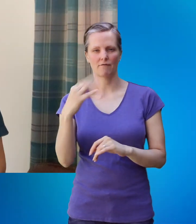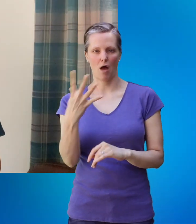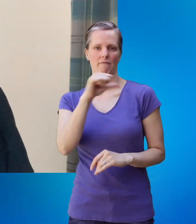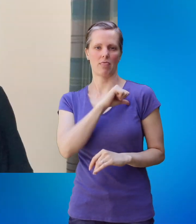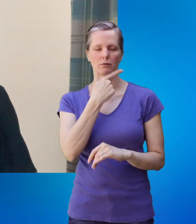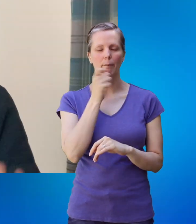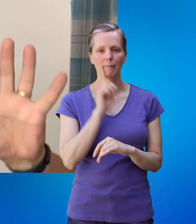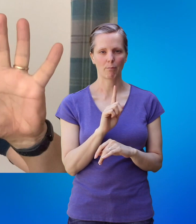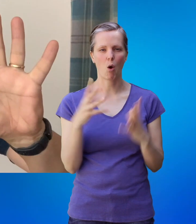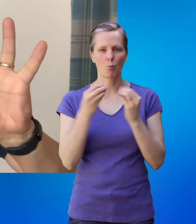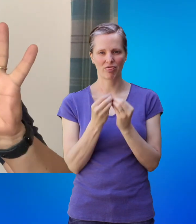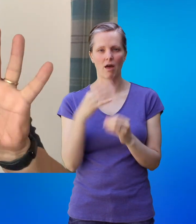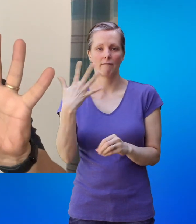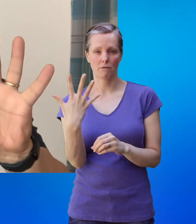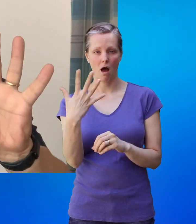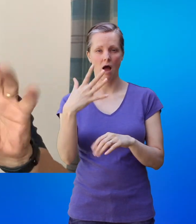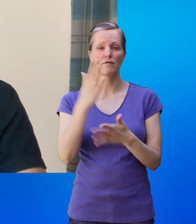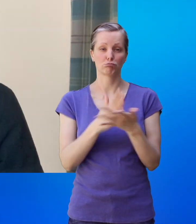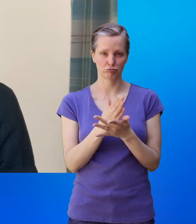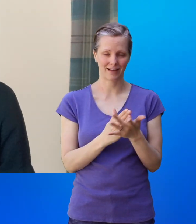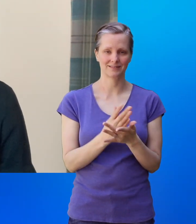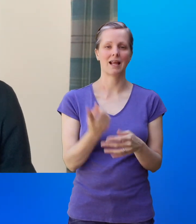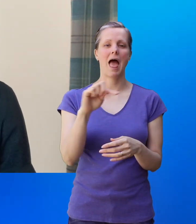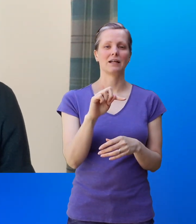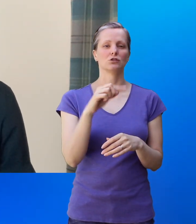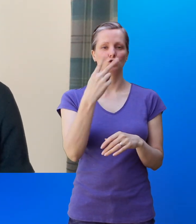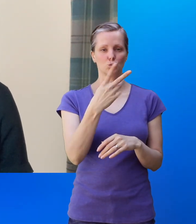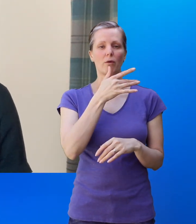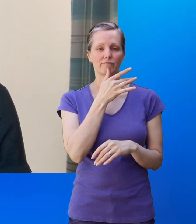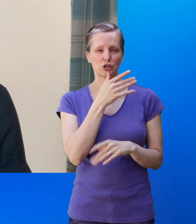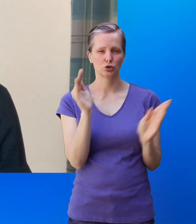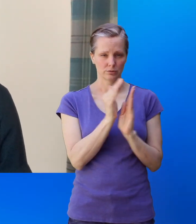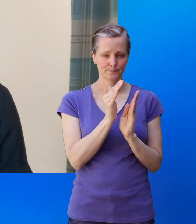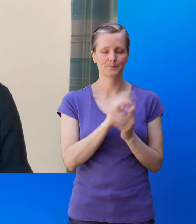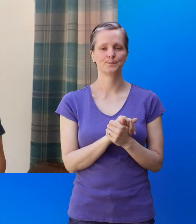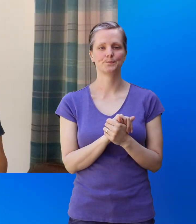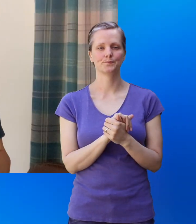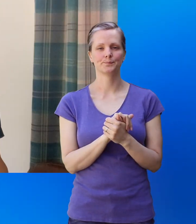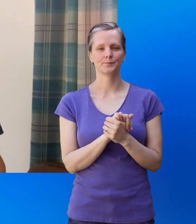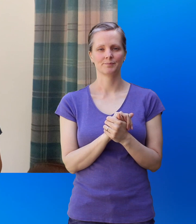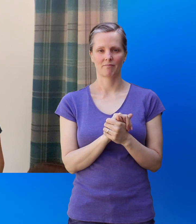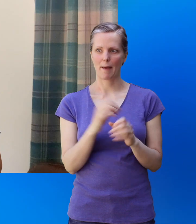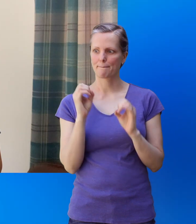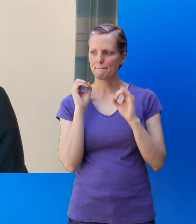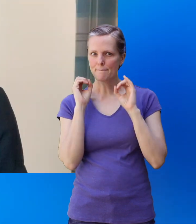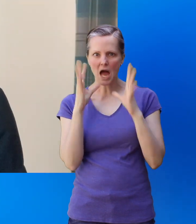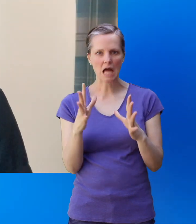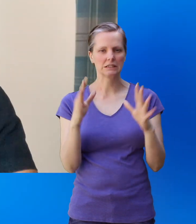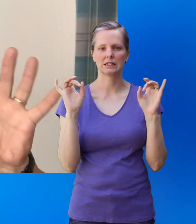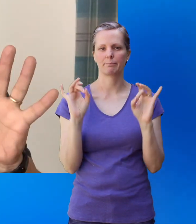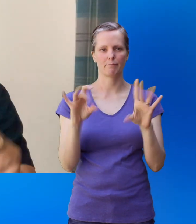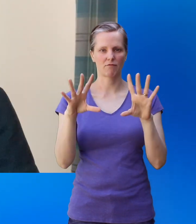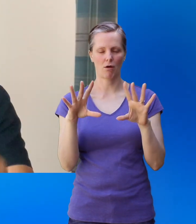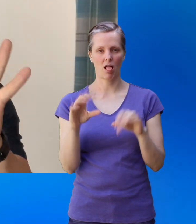5,000 people with just 5 bread rolls and 2 small fish. It was a pretty amazing miracle, but